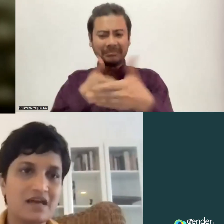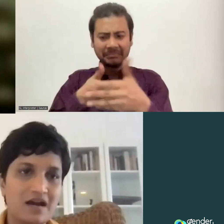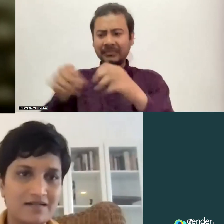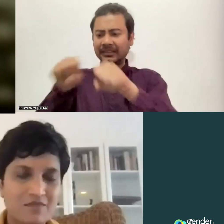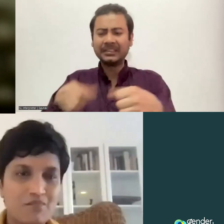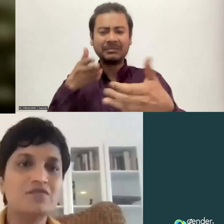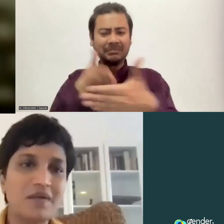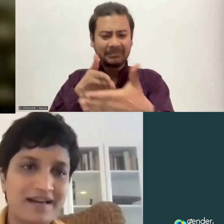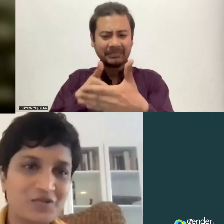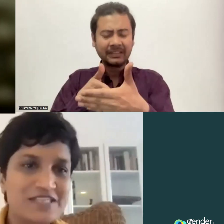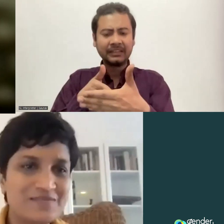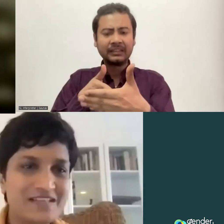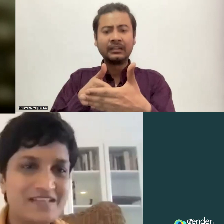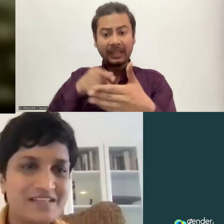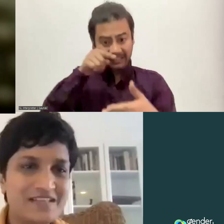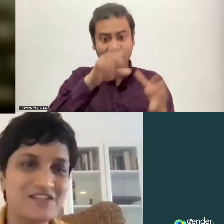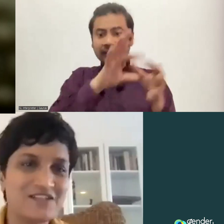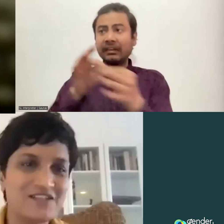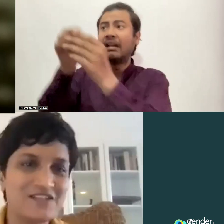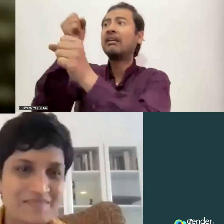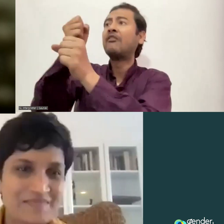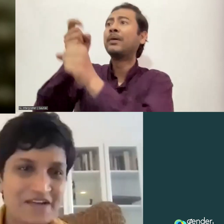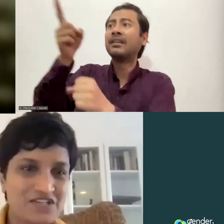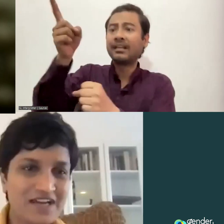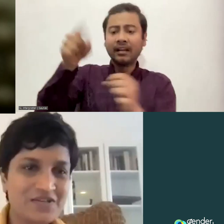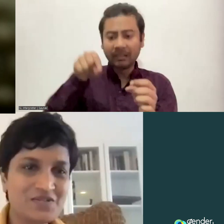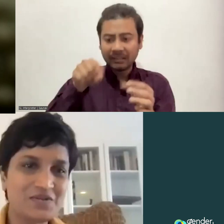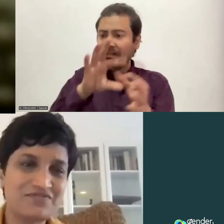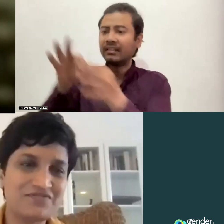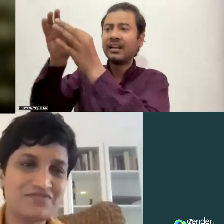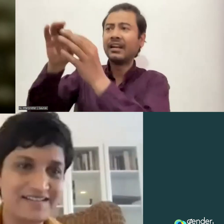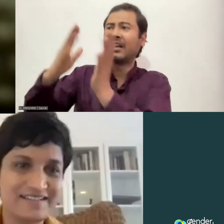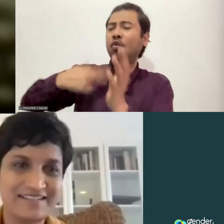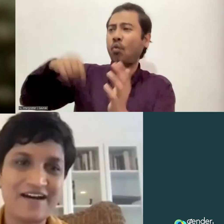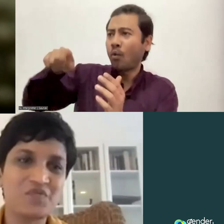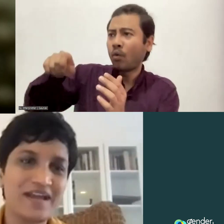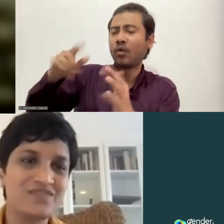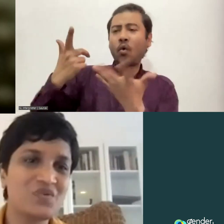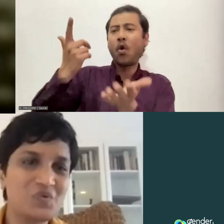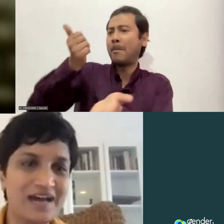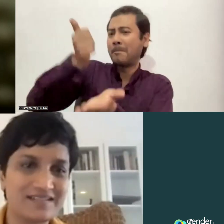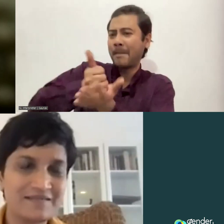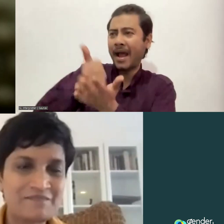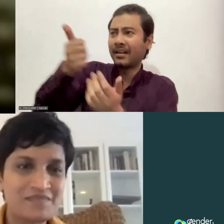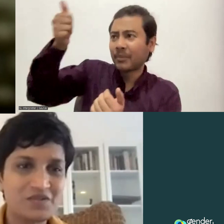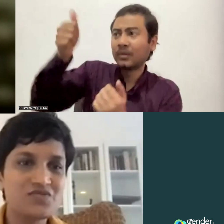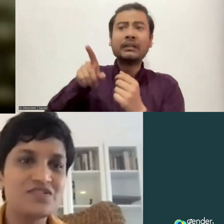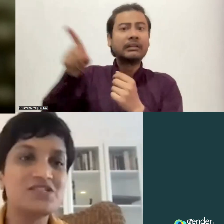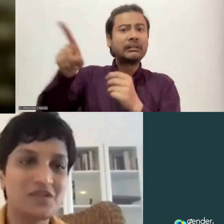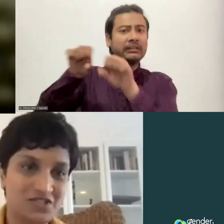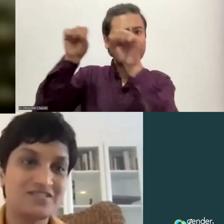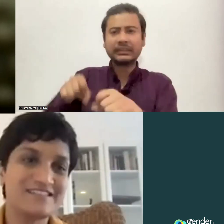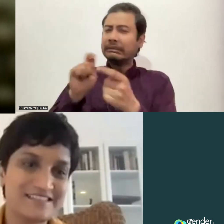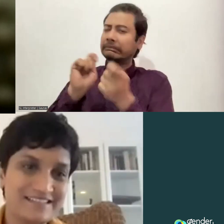spaces are bound by, those systems are still very rigid, and we're trying to sort of make our way through those